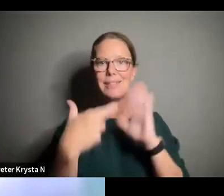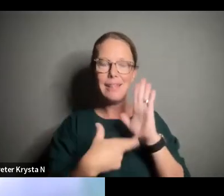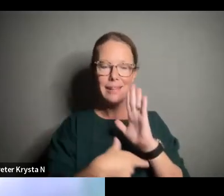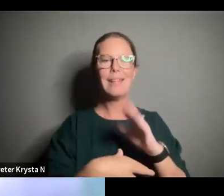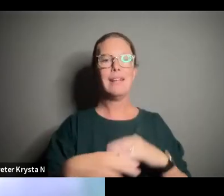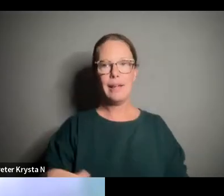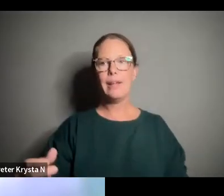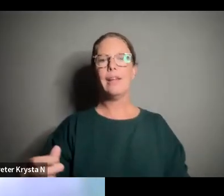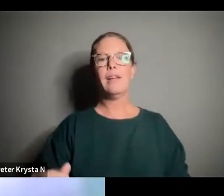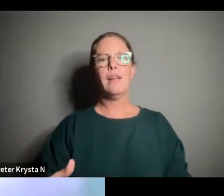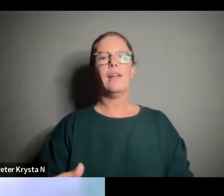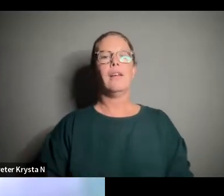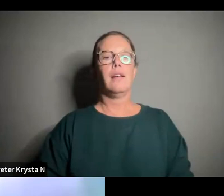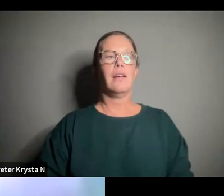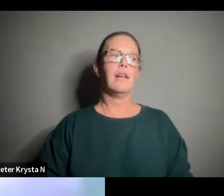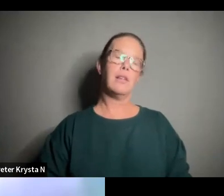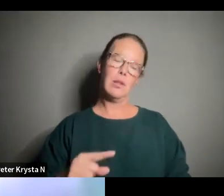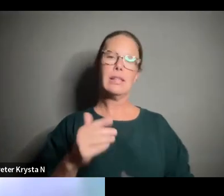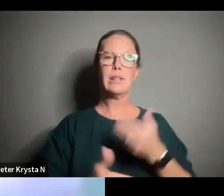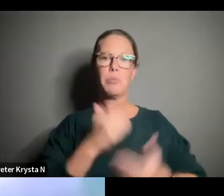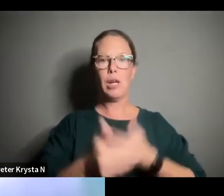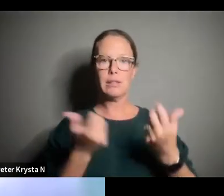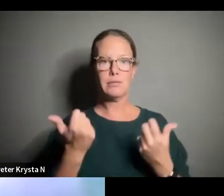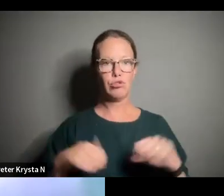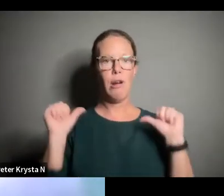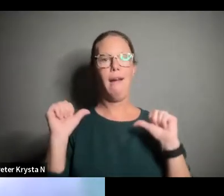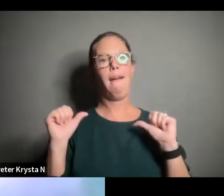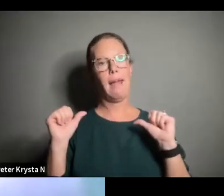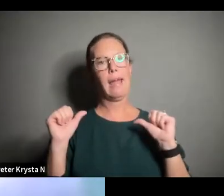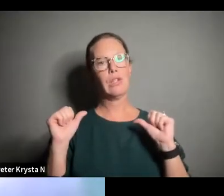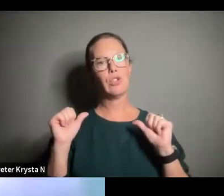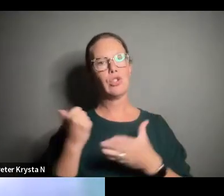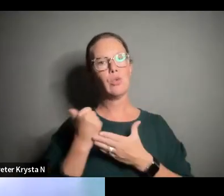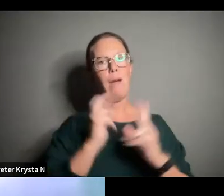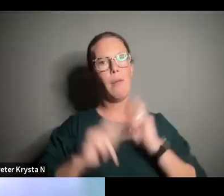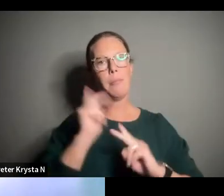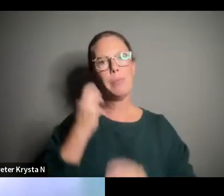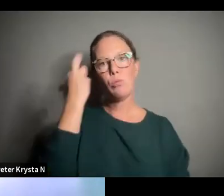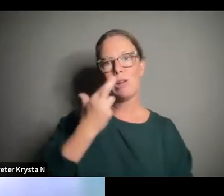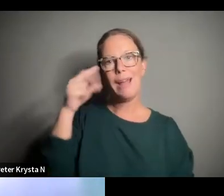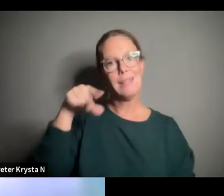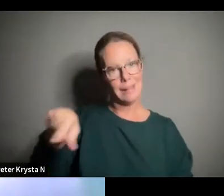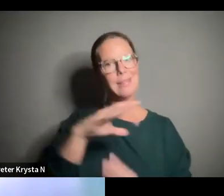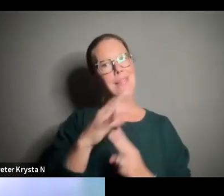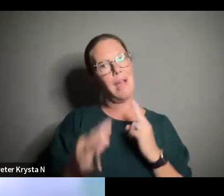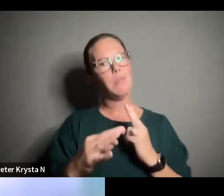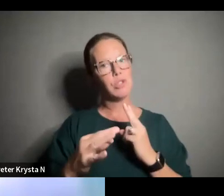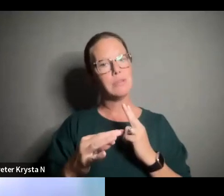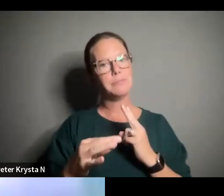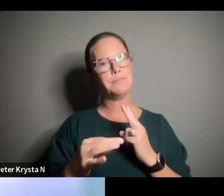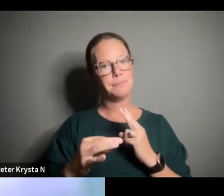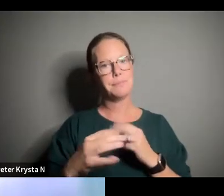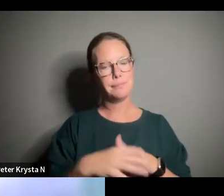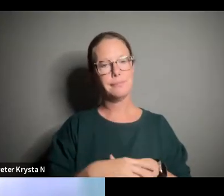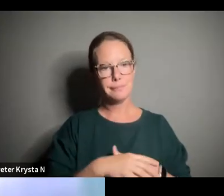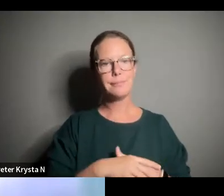approval. And so this is kind of the process of trying to get people to realize that this is an option for spinal cord injured patients. And I think that's